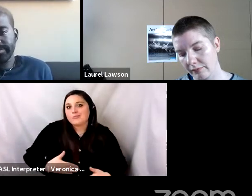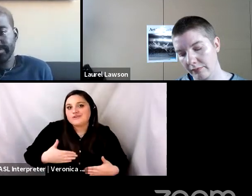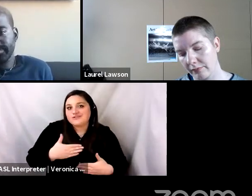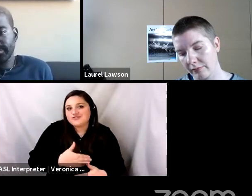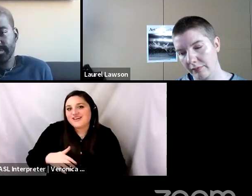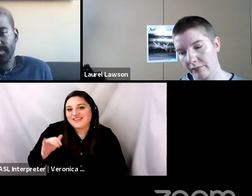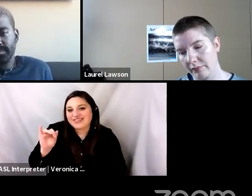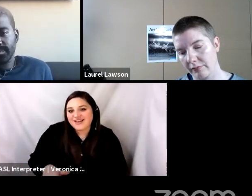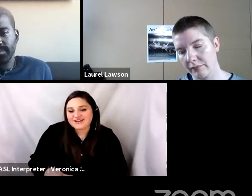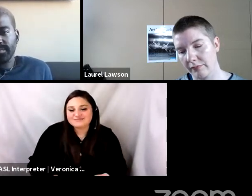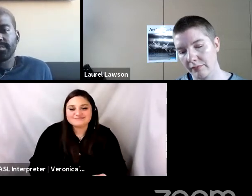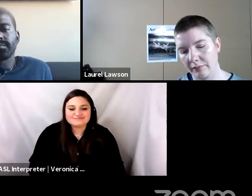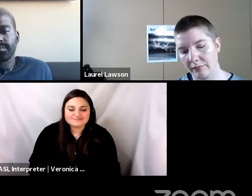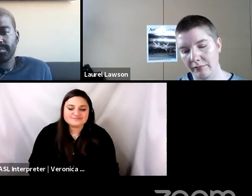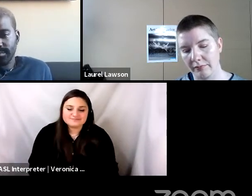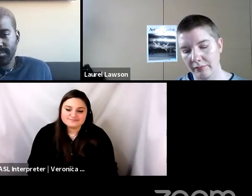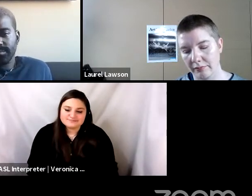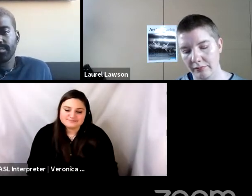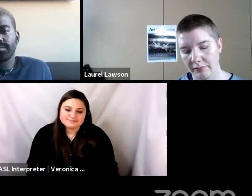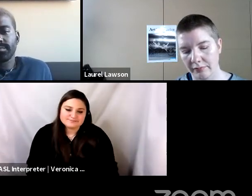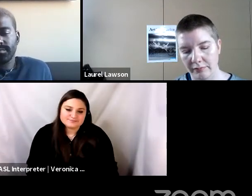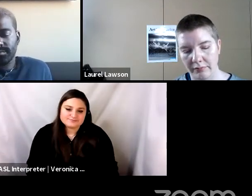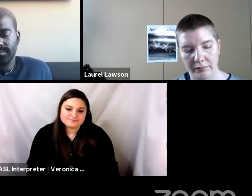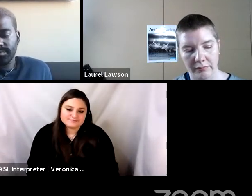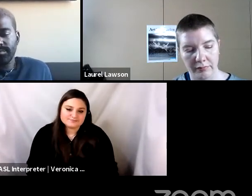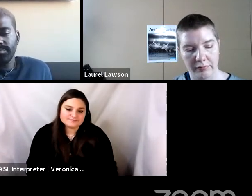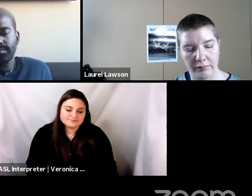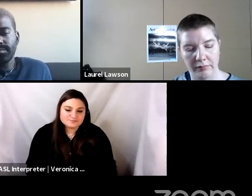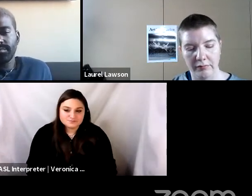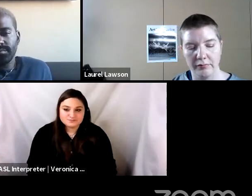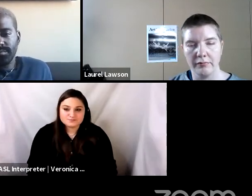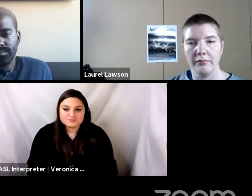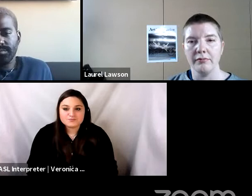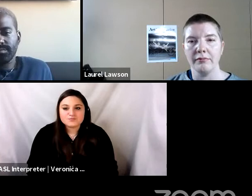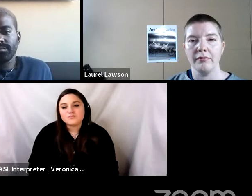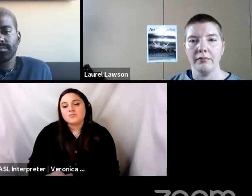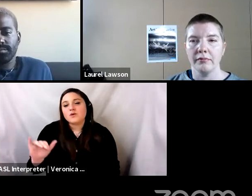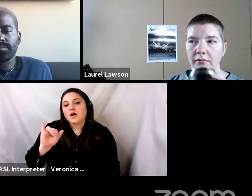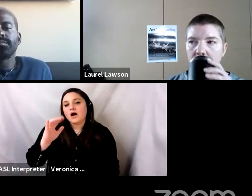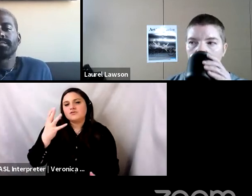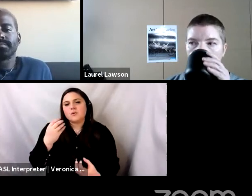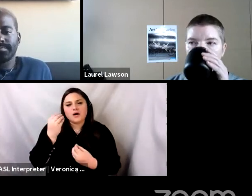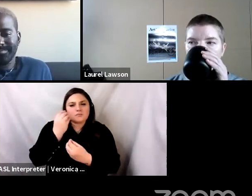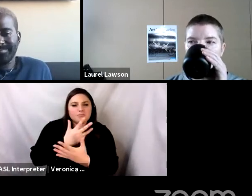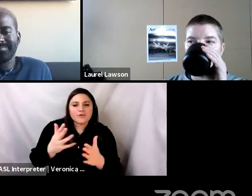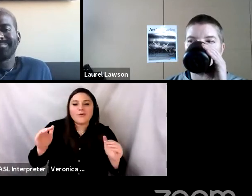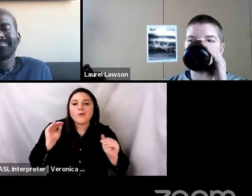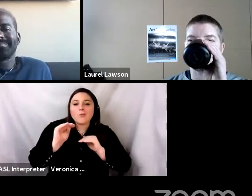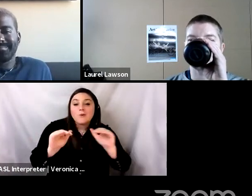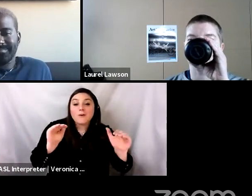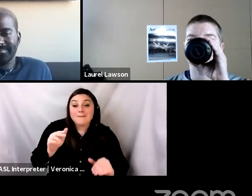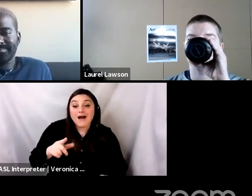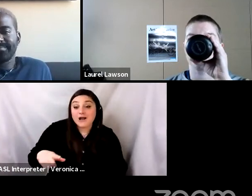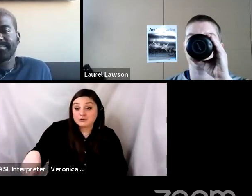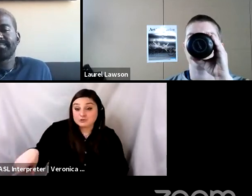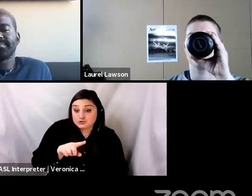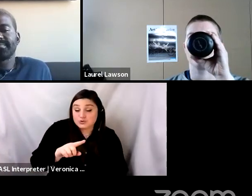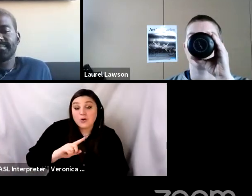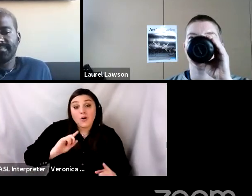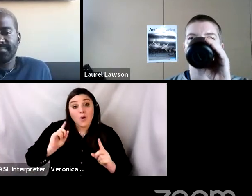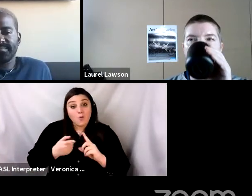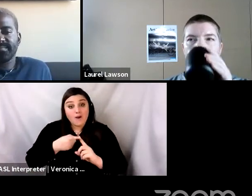guess as a reminder, we sent out these videos of our performances to all the registrants. So if you wanted to watch the videos alongside us